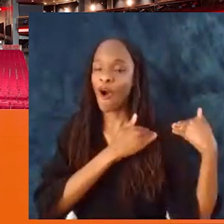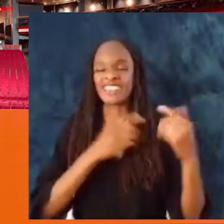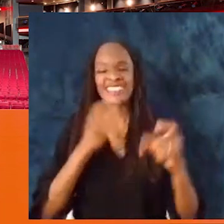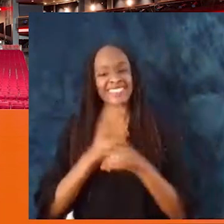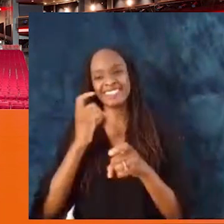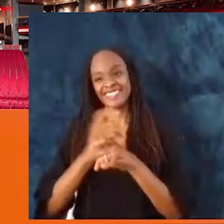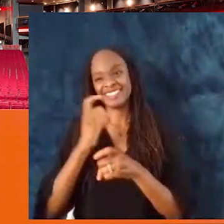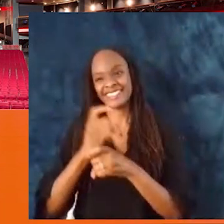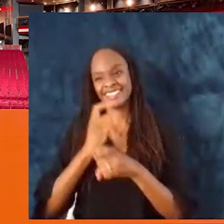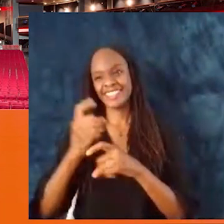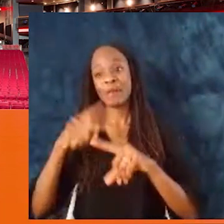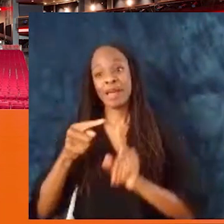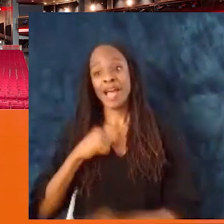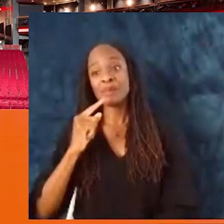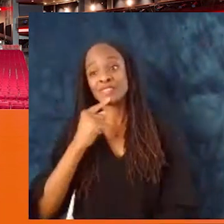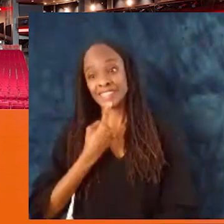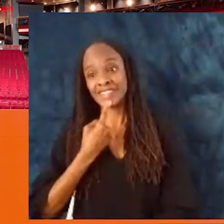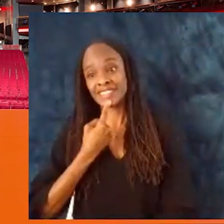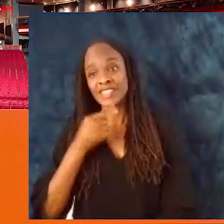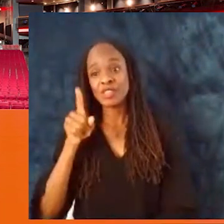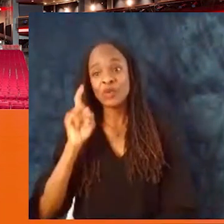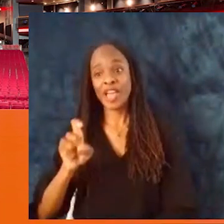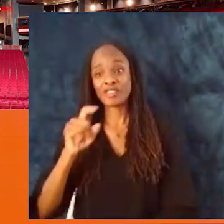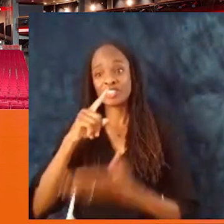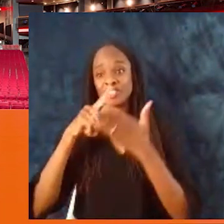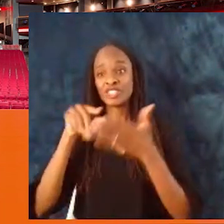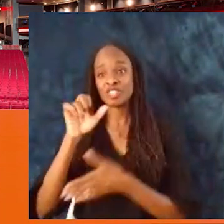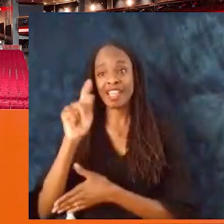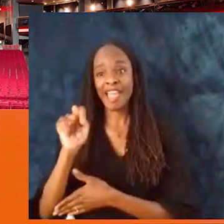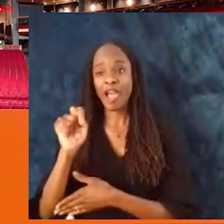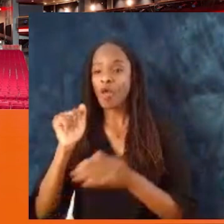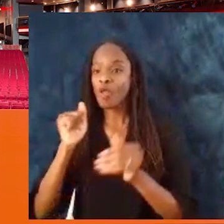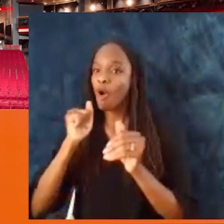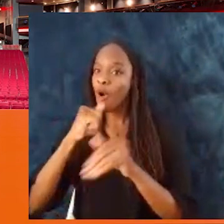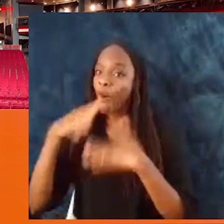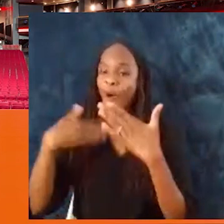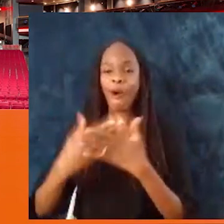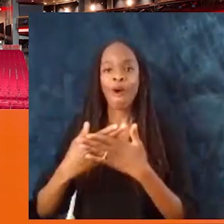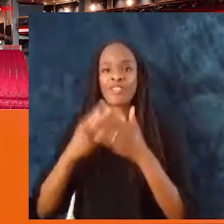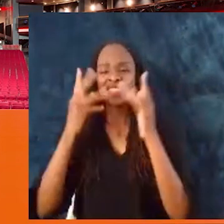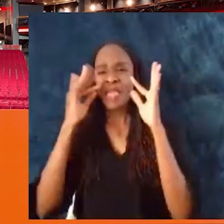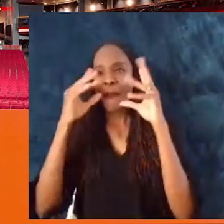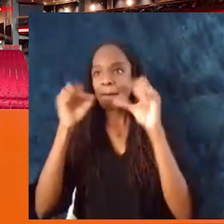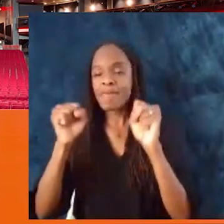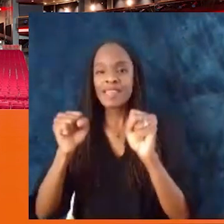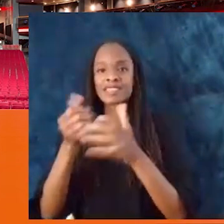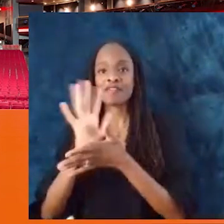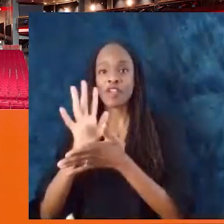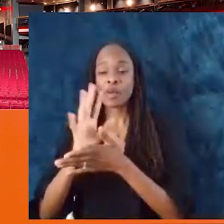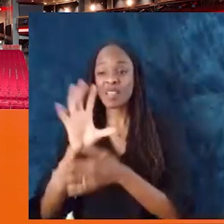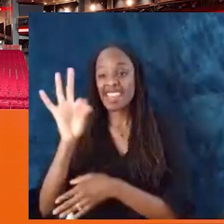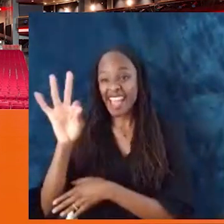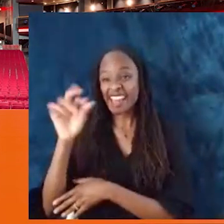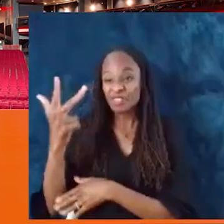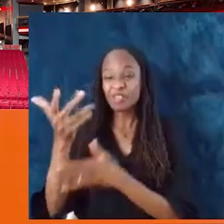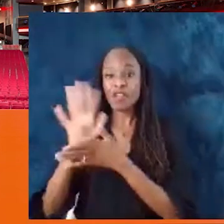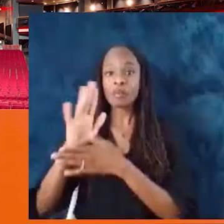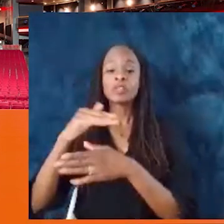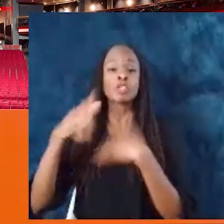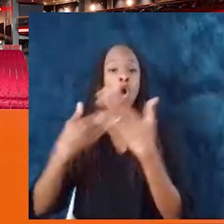I'm kidding. But I am serious, though. You need to check out all these amazing films. We have 93 films. They're all up on our YouTube channel. Check them out.